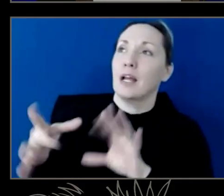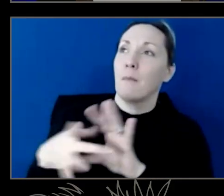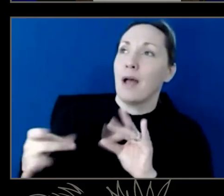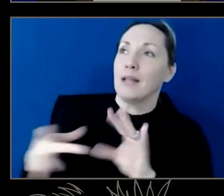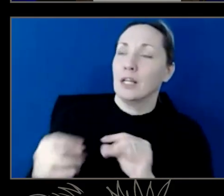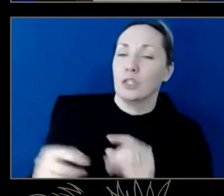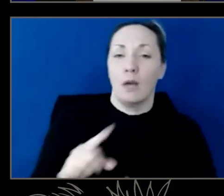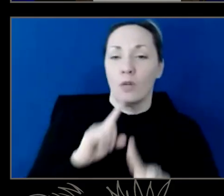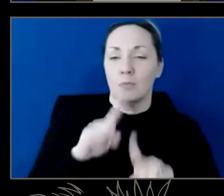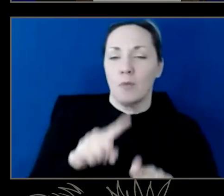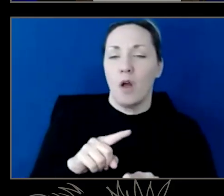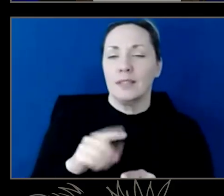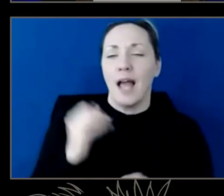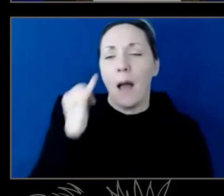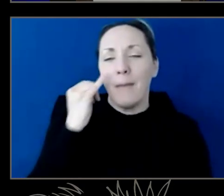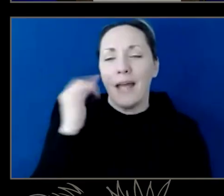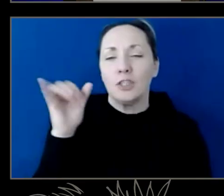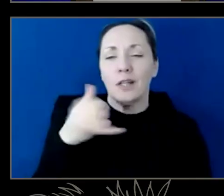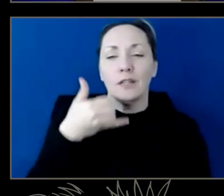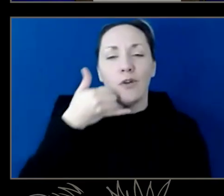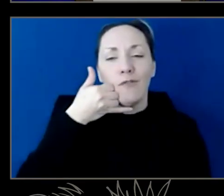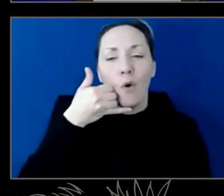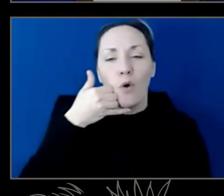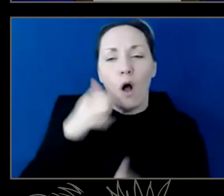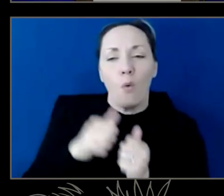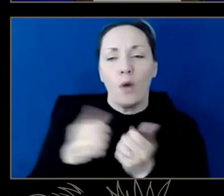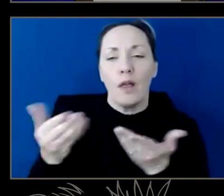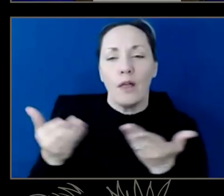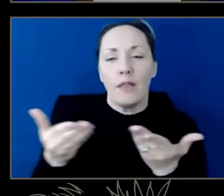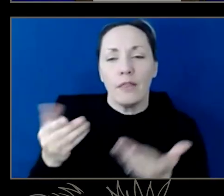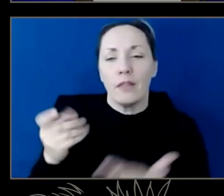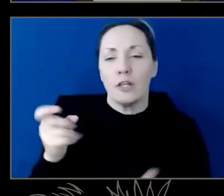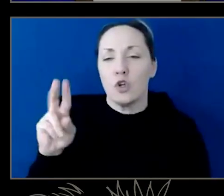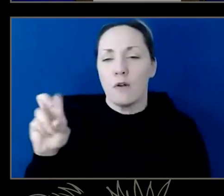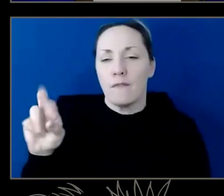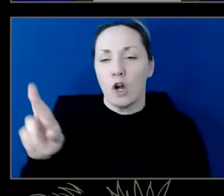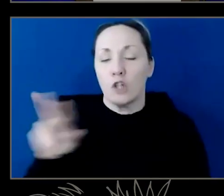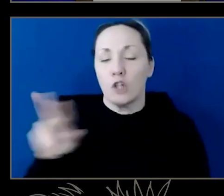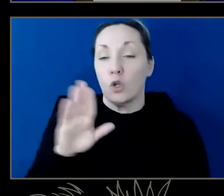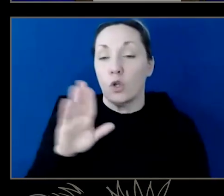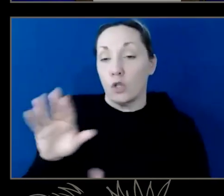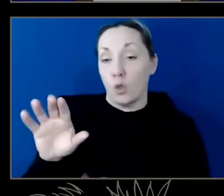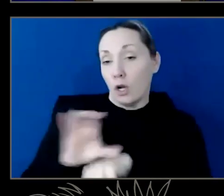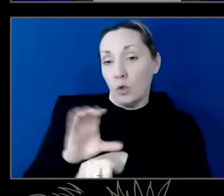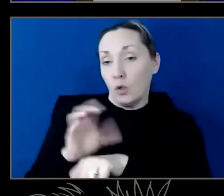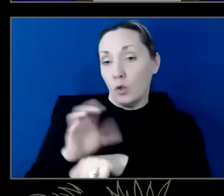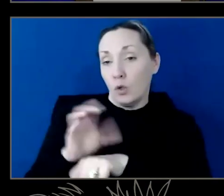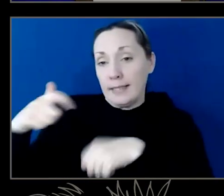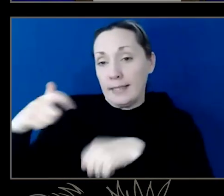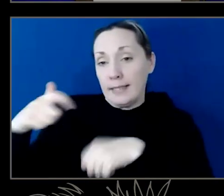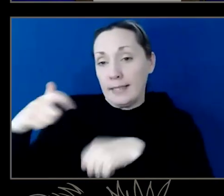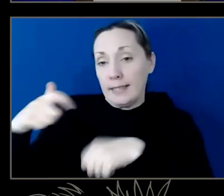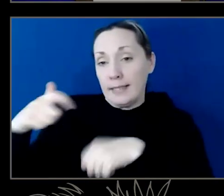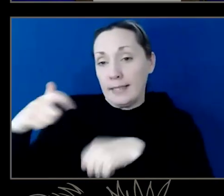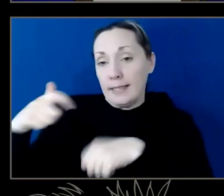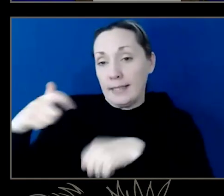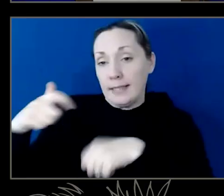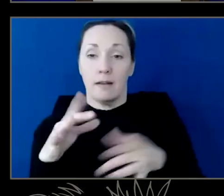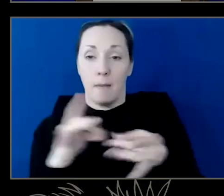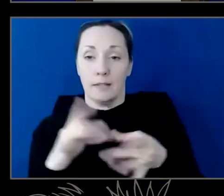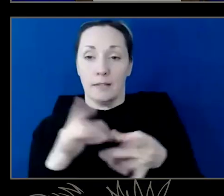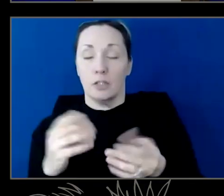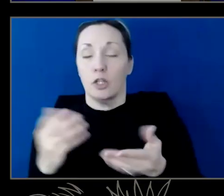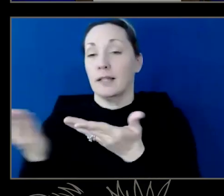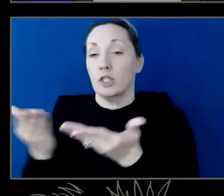like having a phone call with the server. So your computer can, at any point, send a message, and the server can, at any